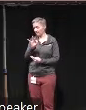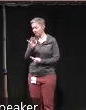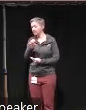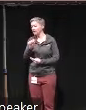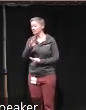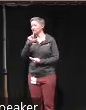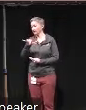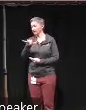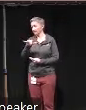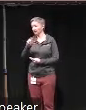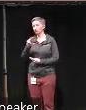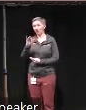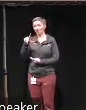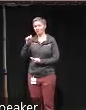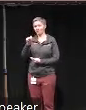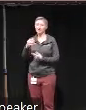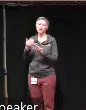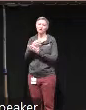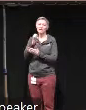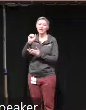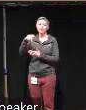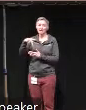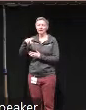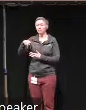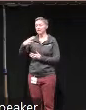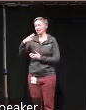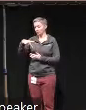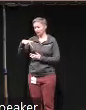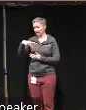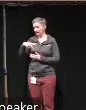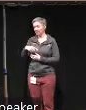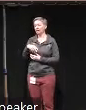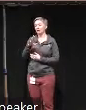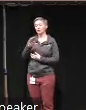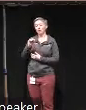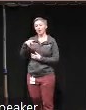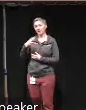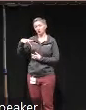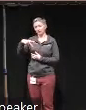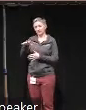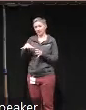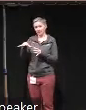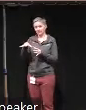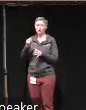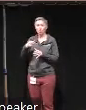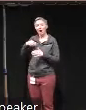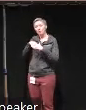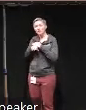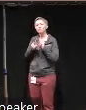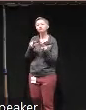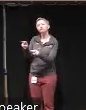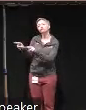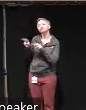new EAP, BHP, UMHP space. And that's some of the pictures from